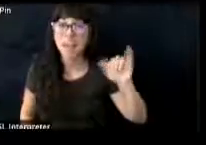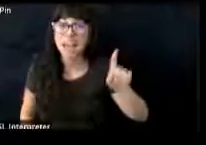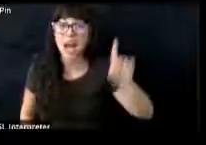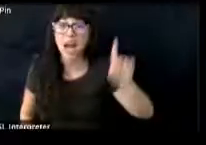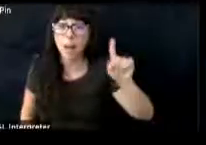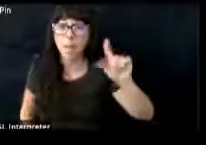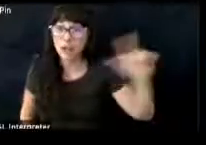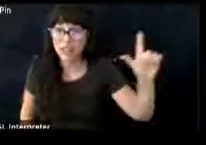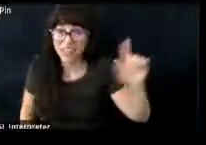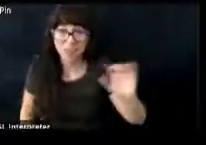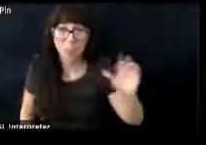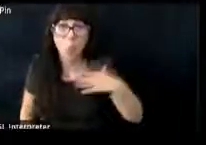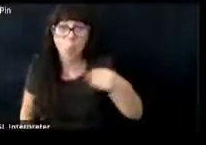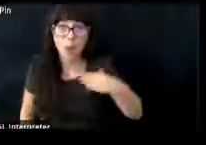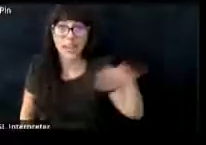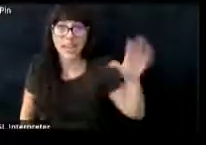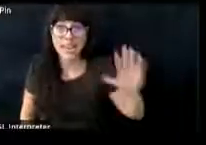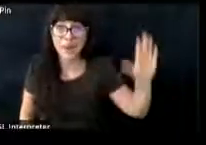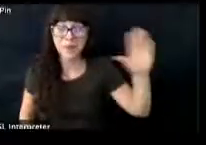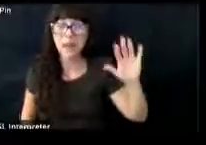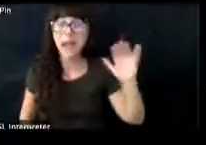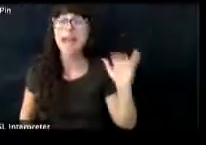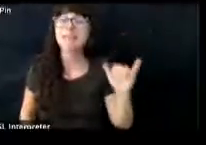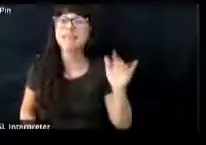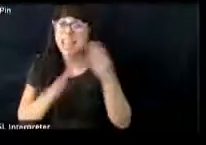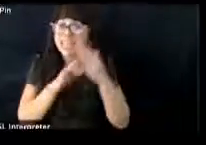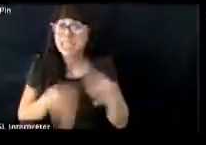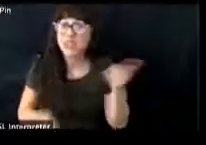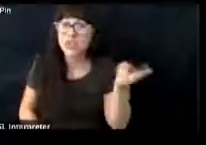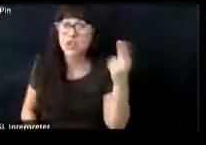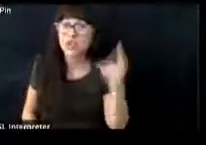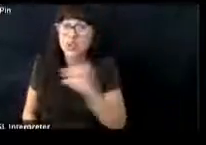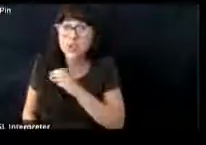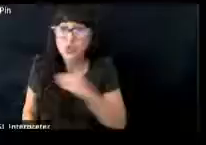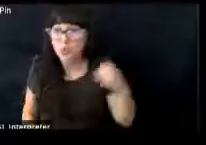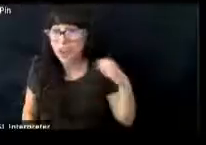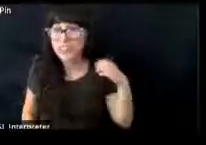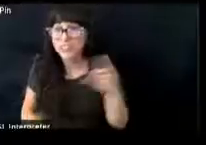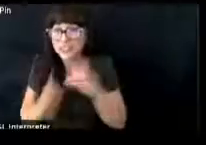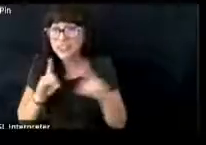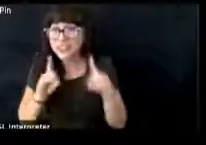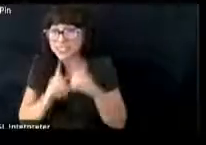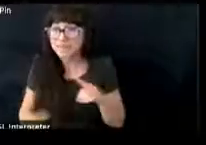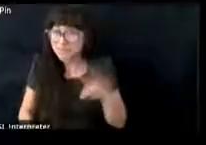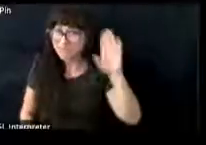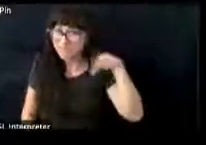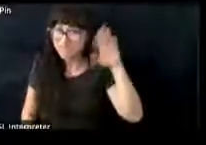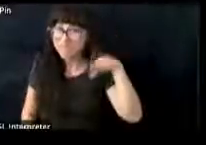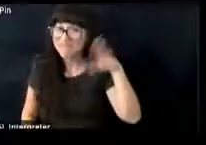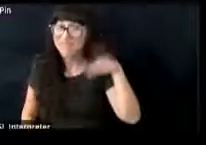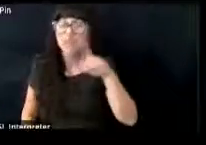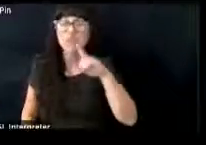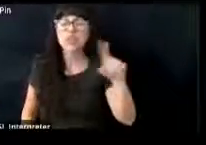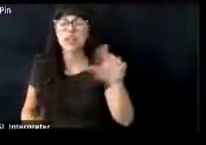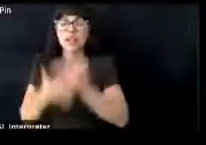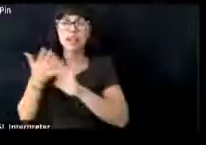white, that is divided between 2 congressional districts. It really should be.